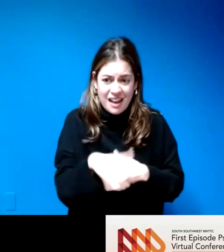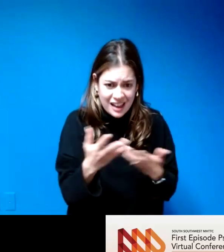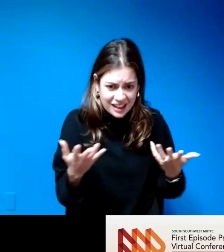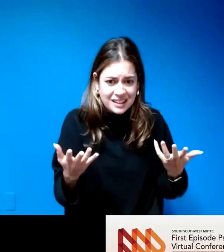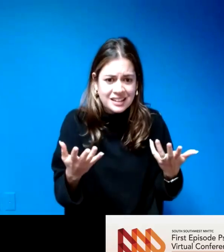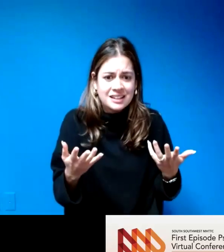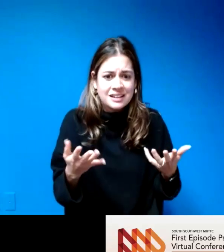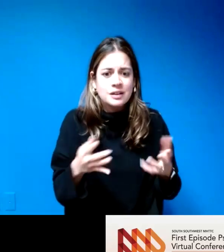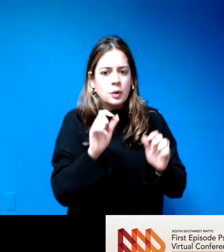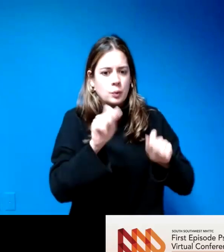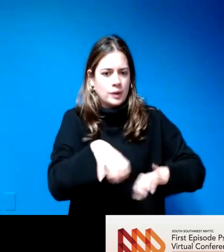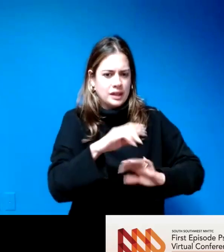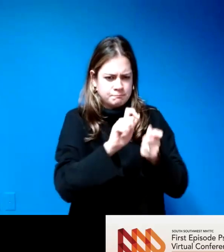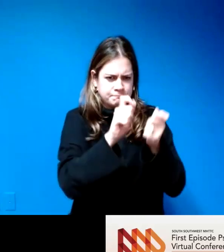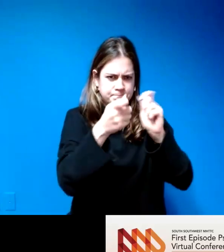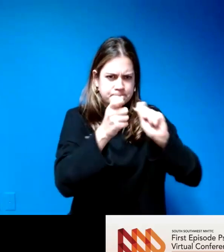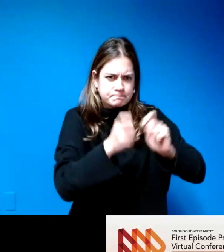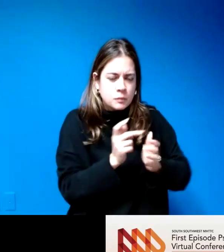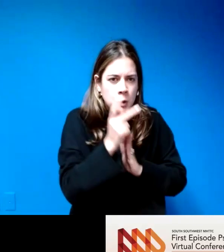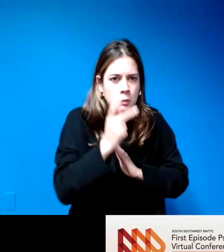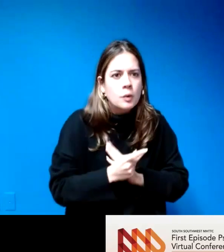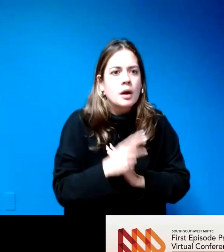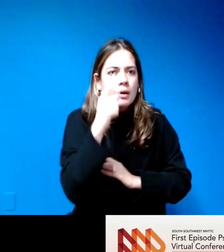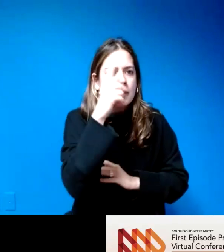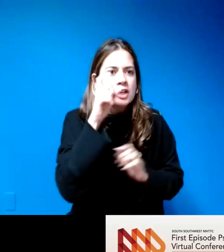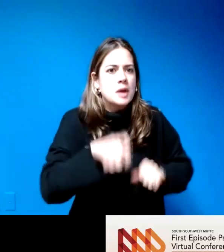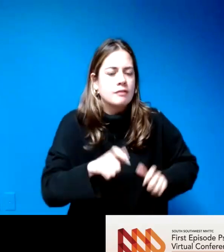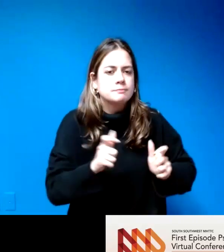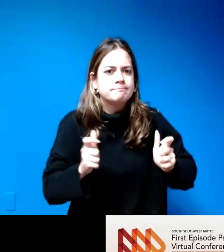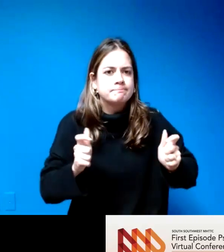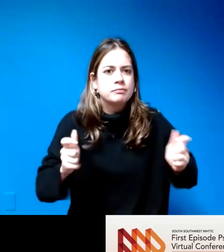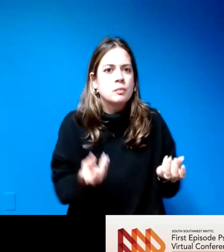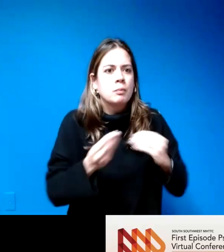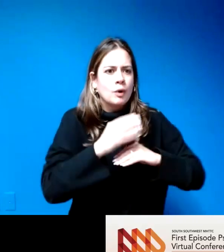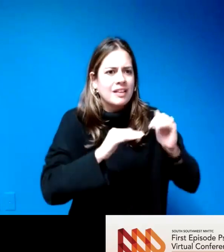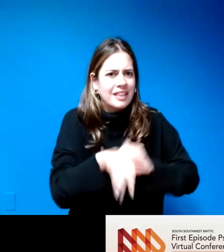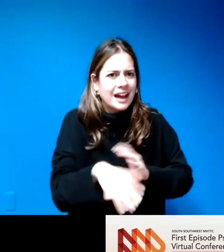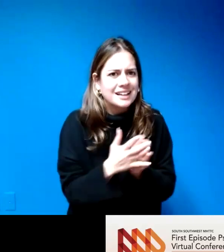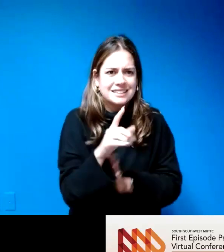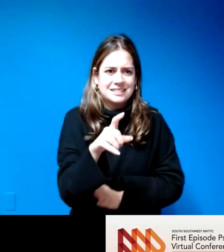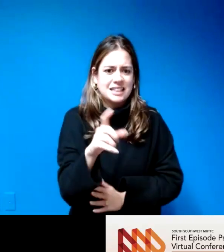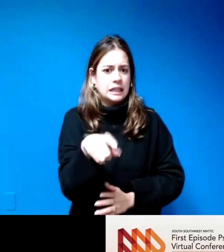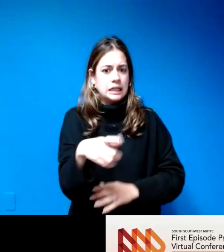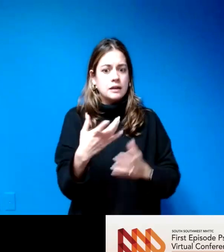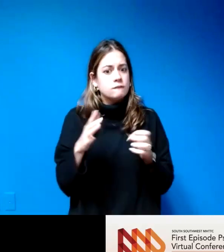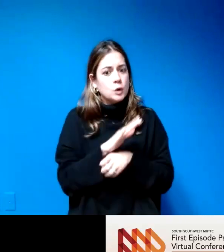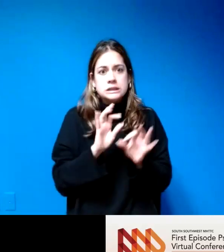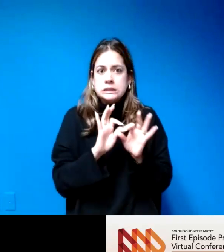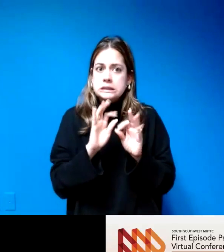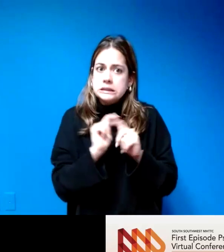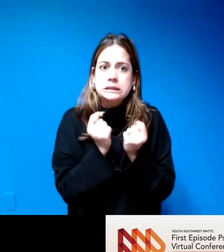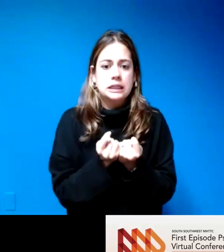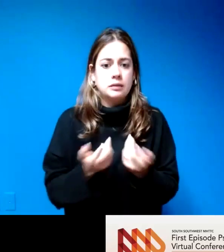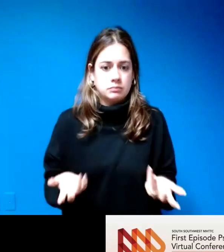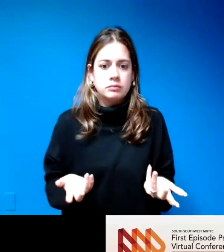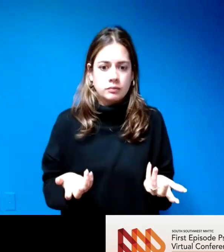that. Because we must build beyond that. And it takes a team to do this. That's something that I haven't